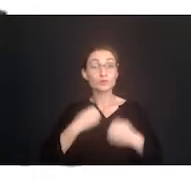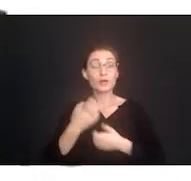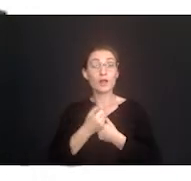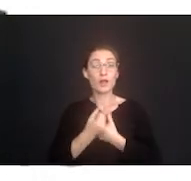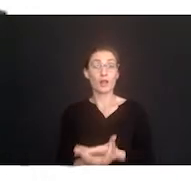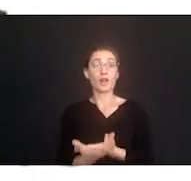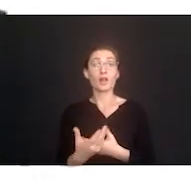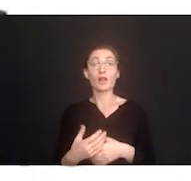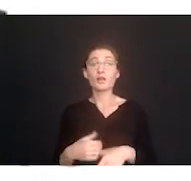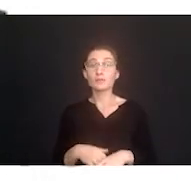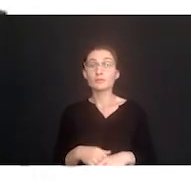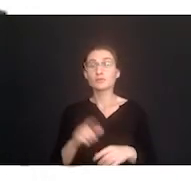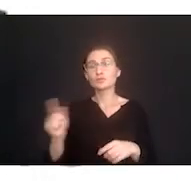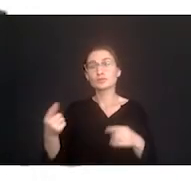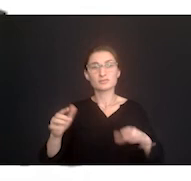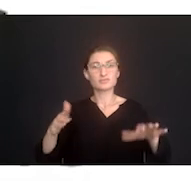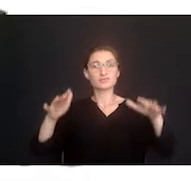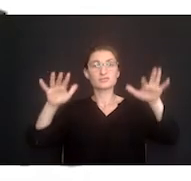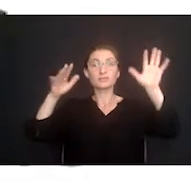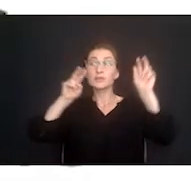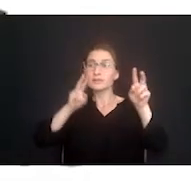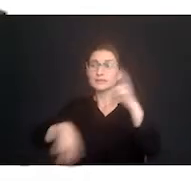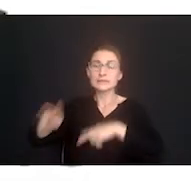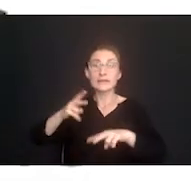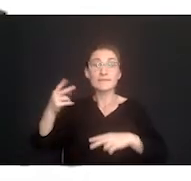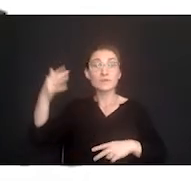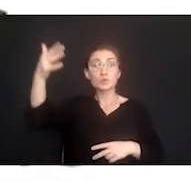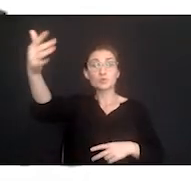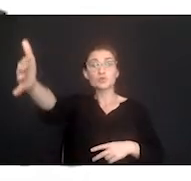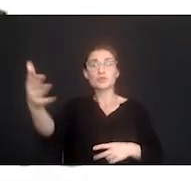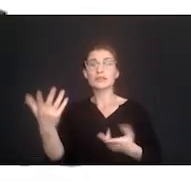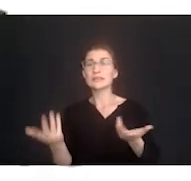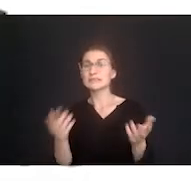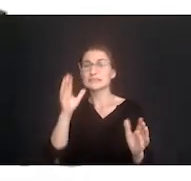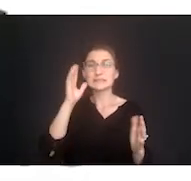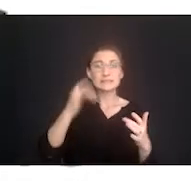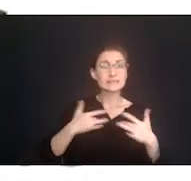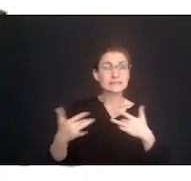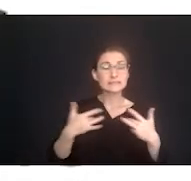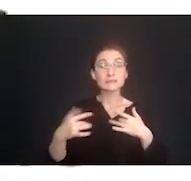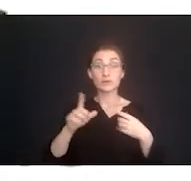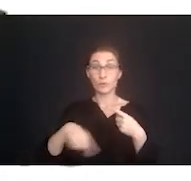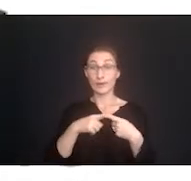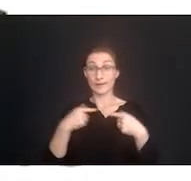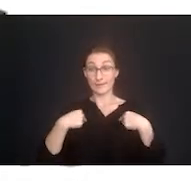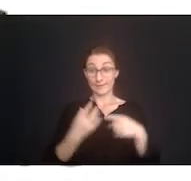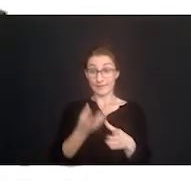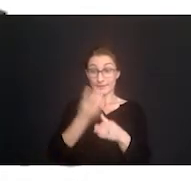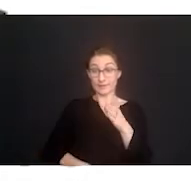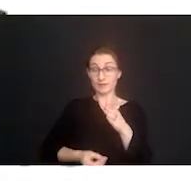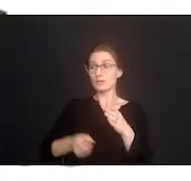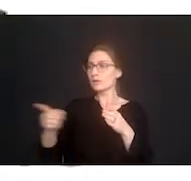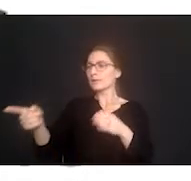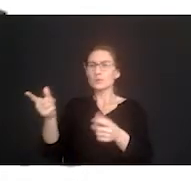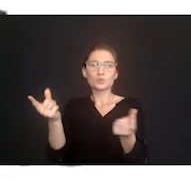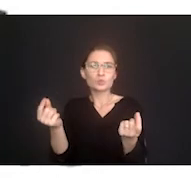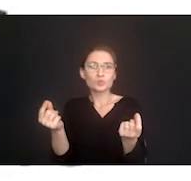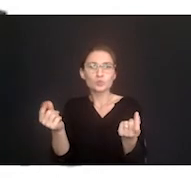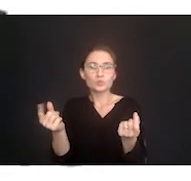anxiously wondering how the loved one will cope in future, especially when that person is gone, when that caregiver is gone. Maybe